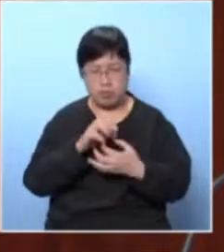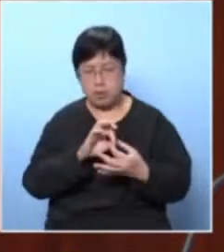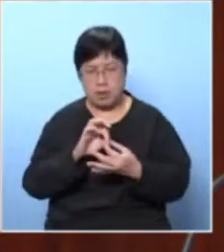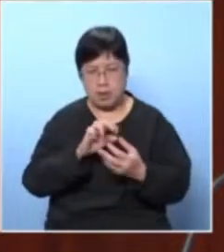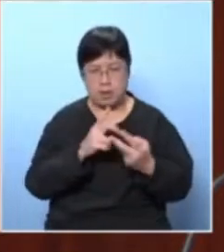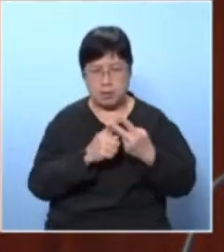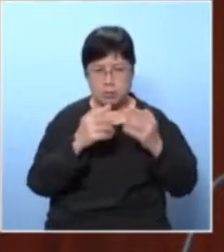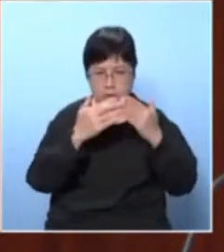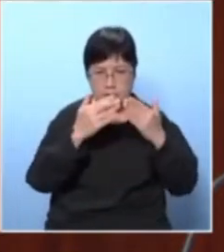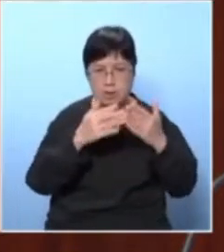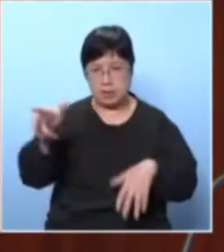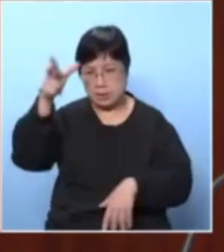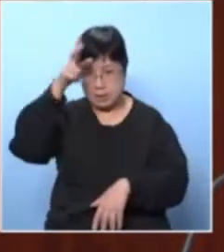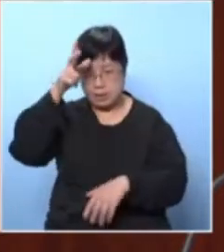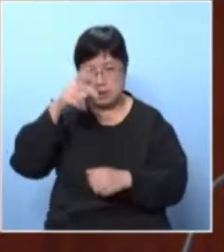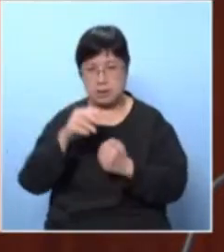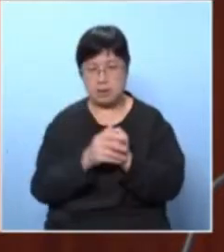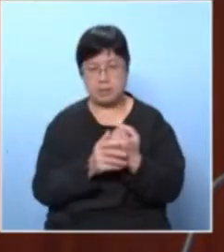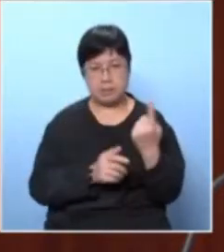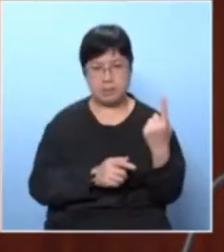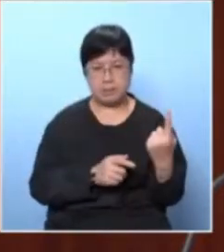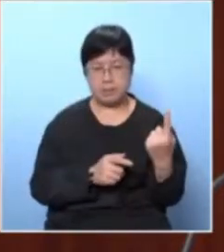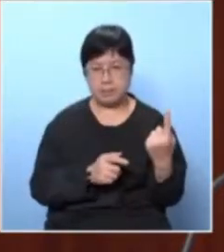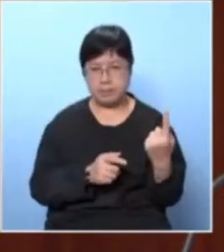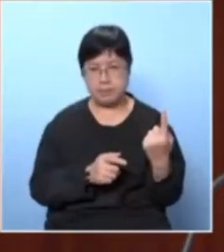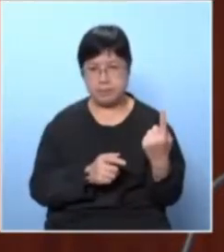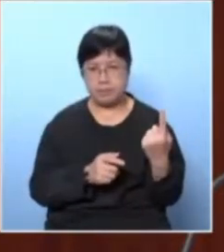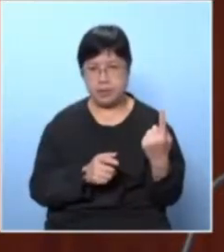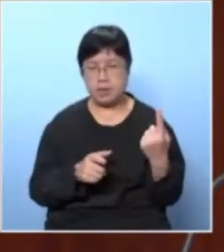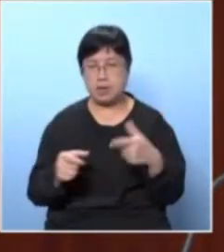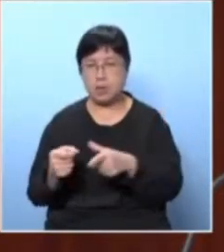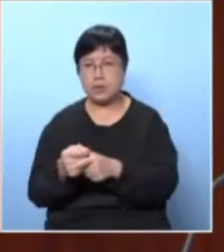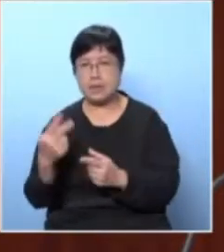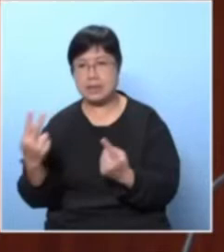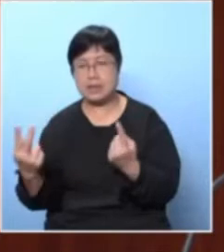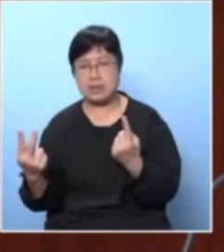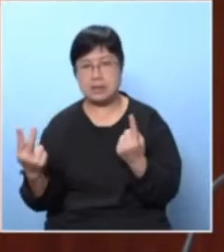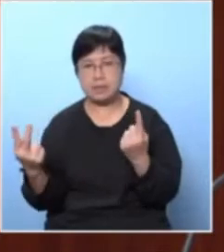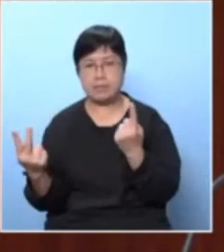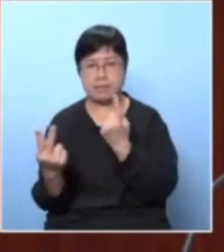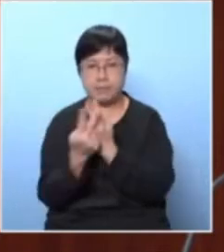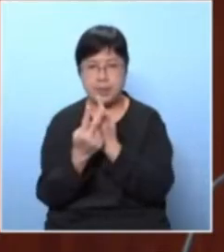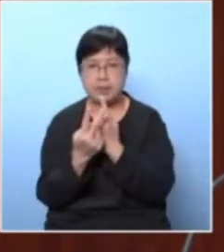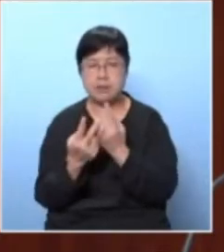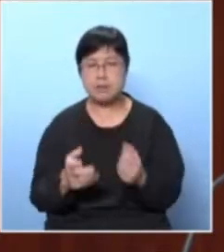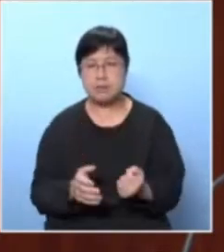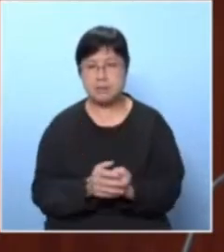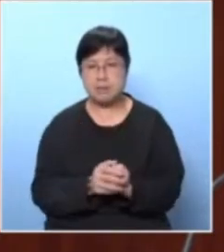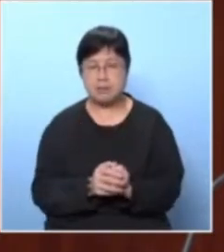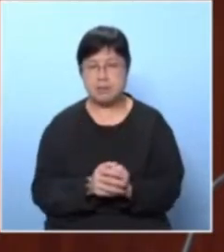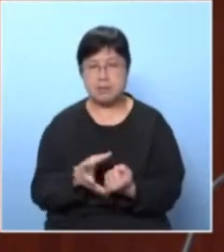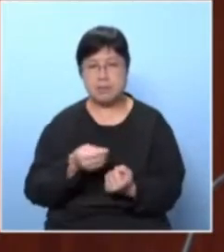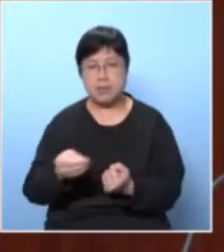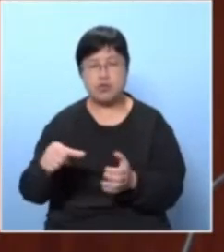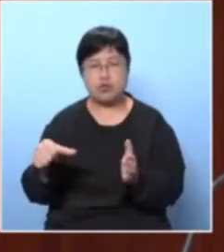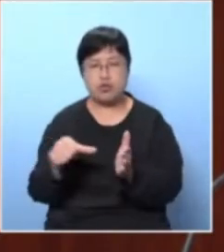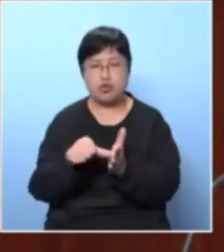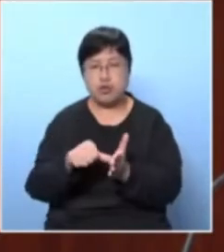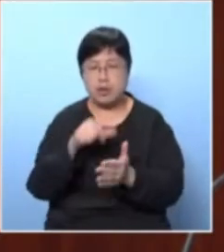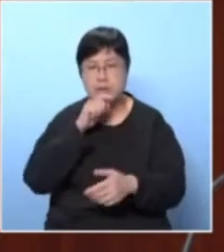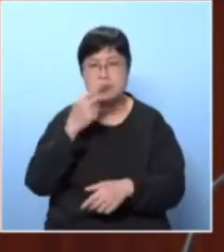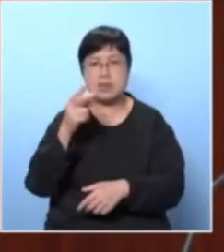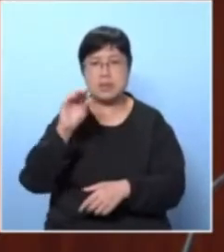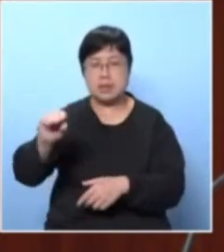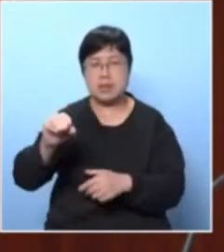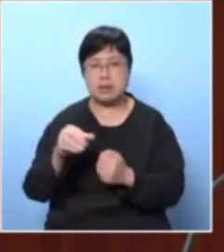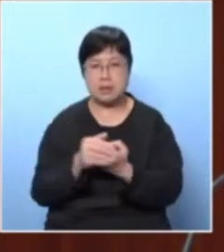production facilities on a 1. Government to 2. Company matching basis, subject to a funding